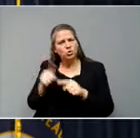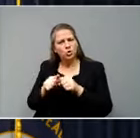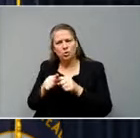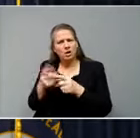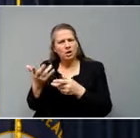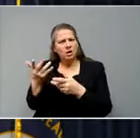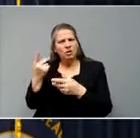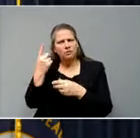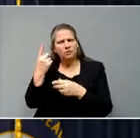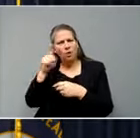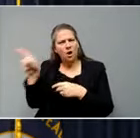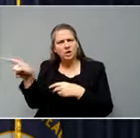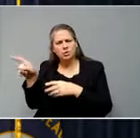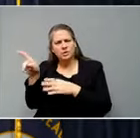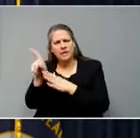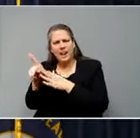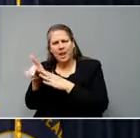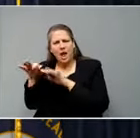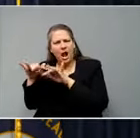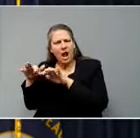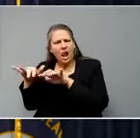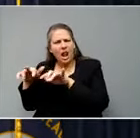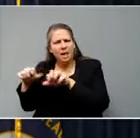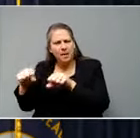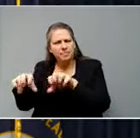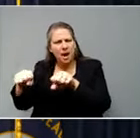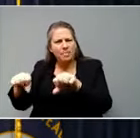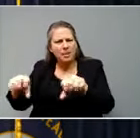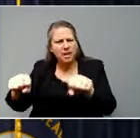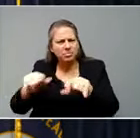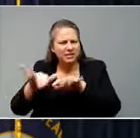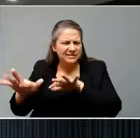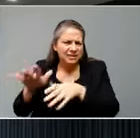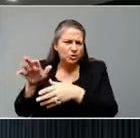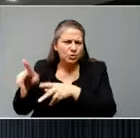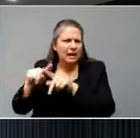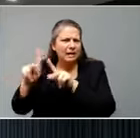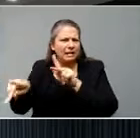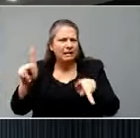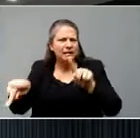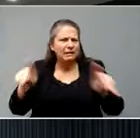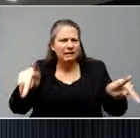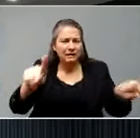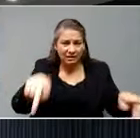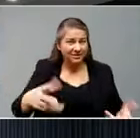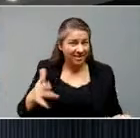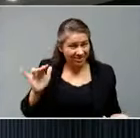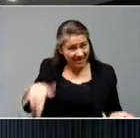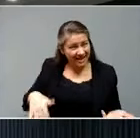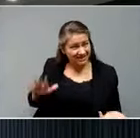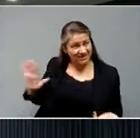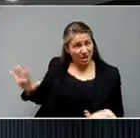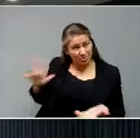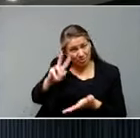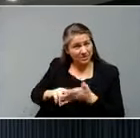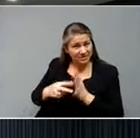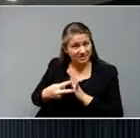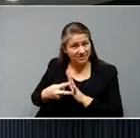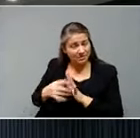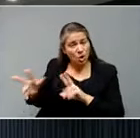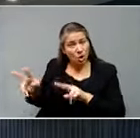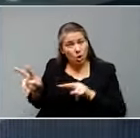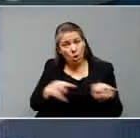push back. And right now, what we're seeing in Europe is a new rise in cases and a